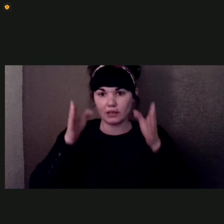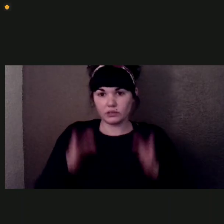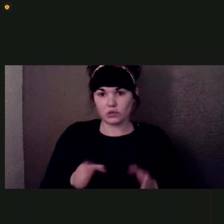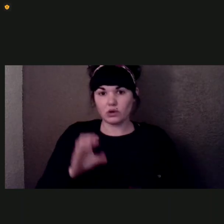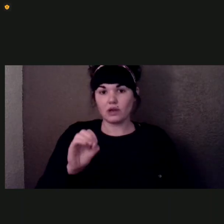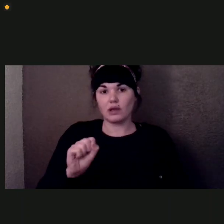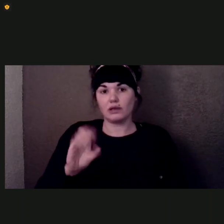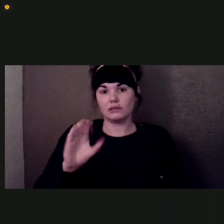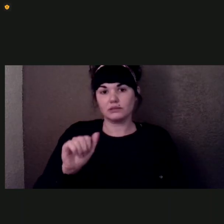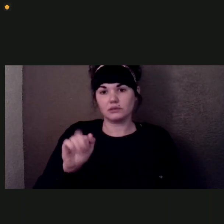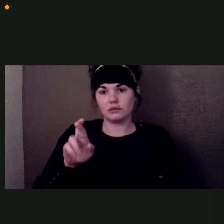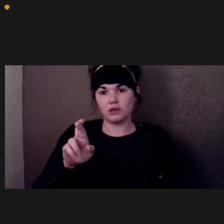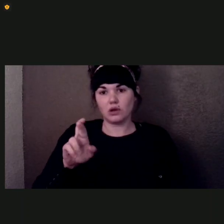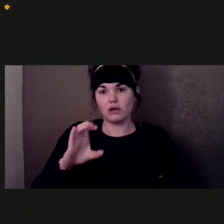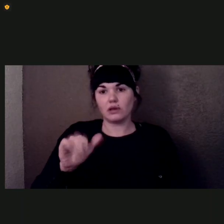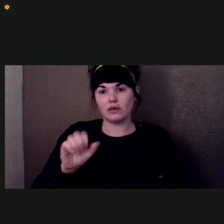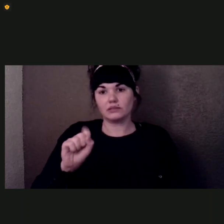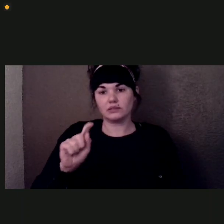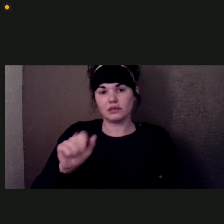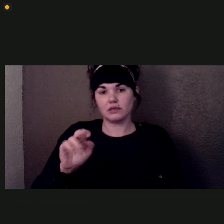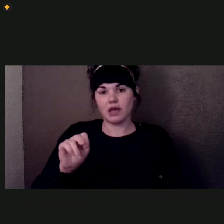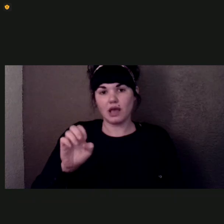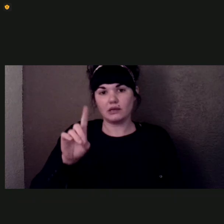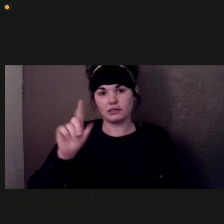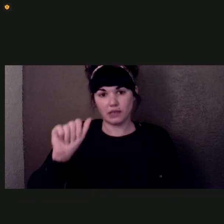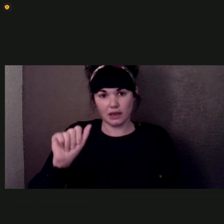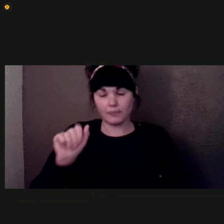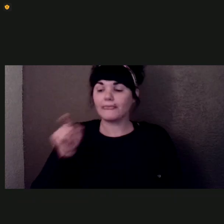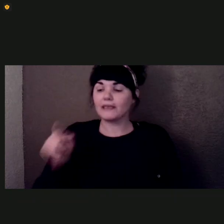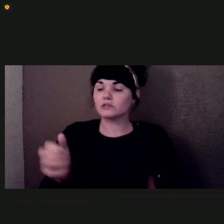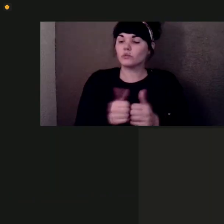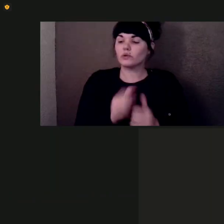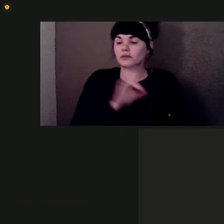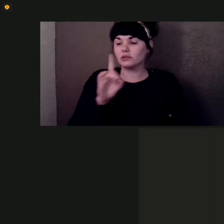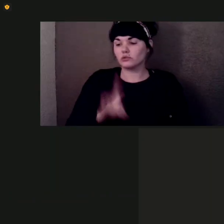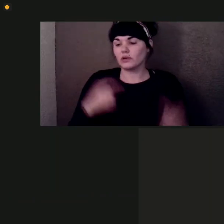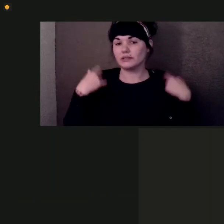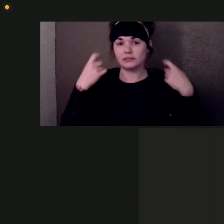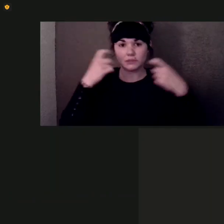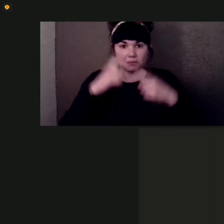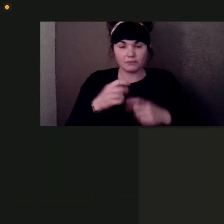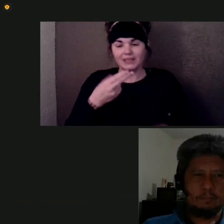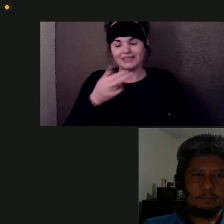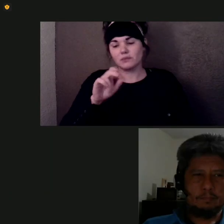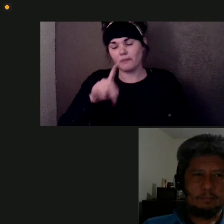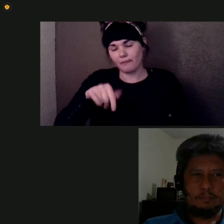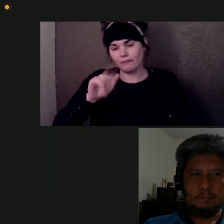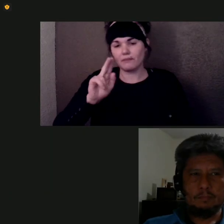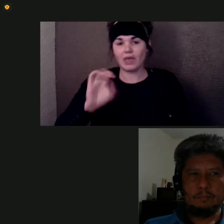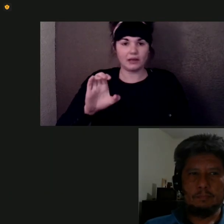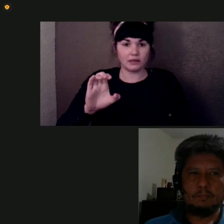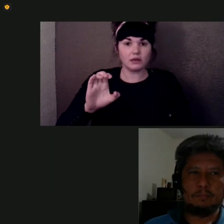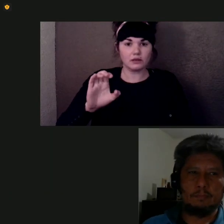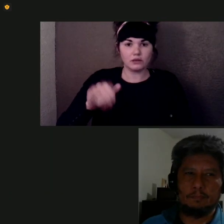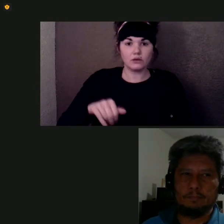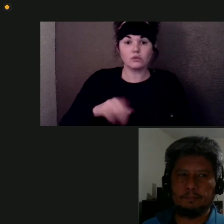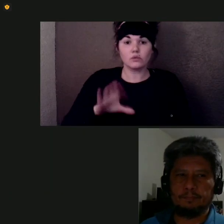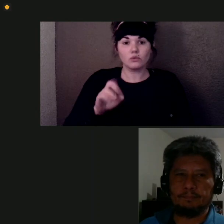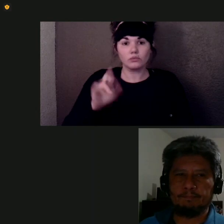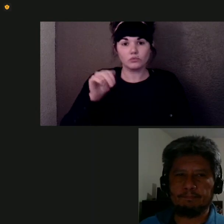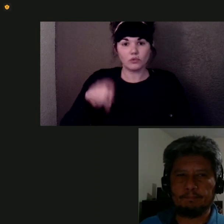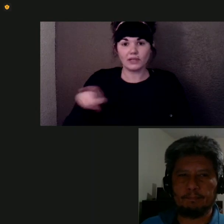Development Corporation, and working on something that is just so critical, and that's redistricting,